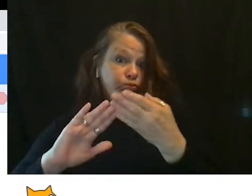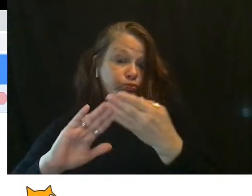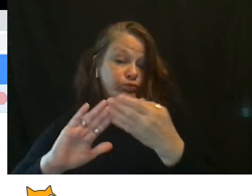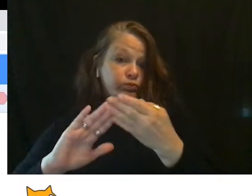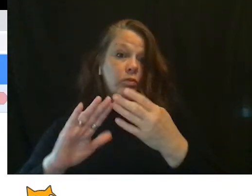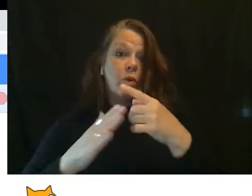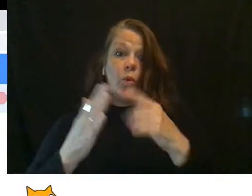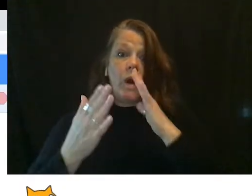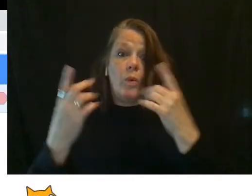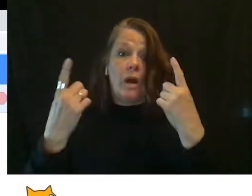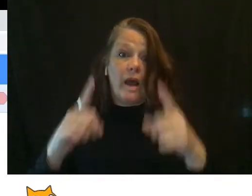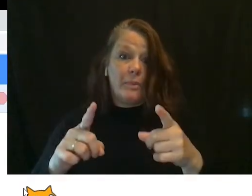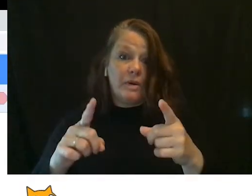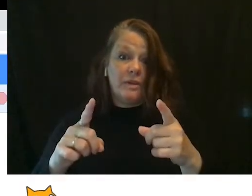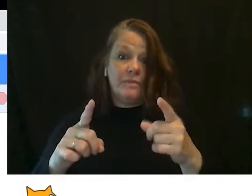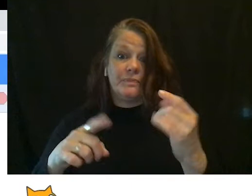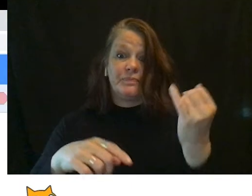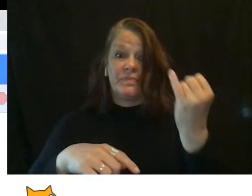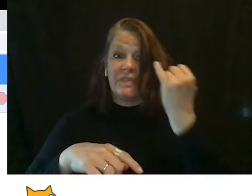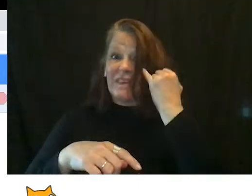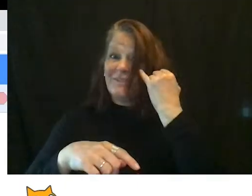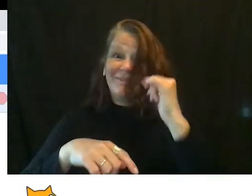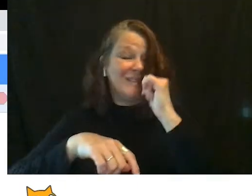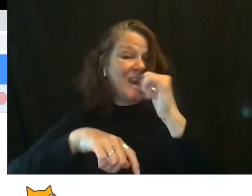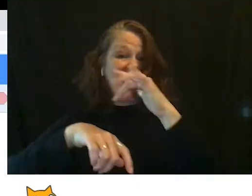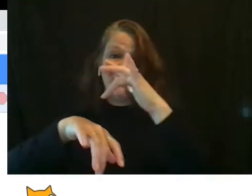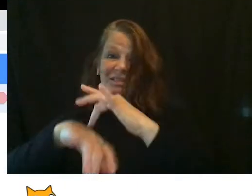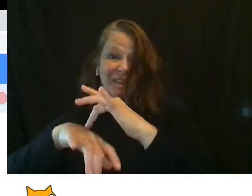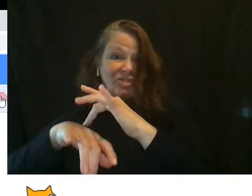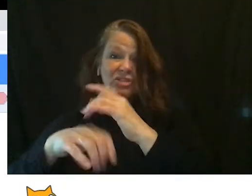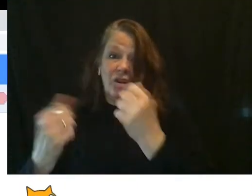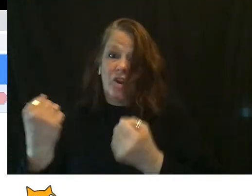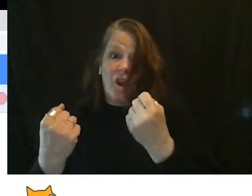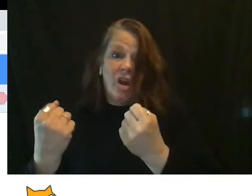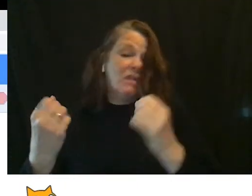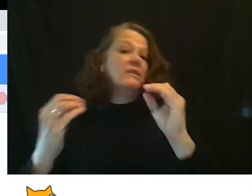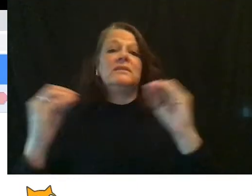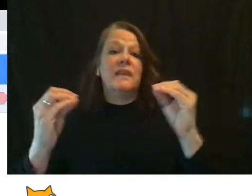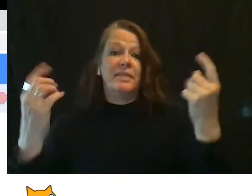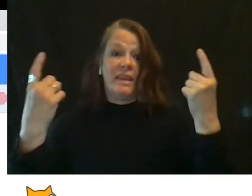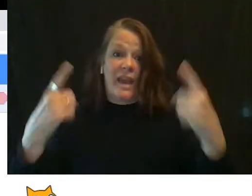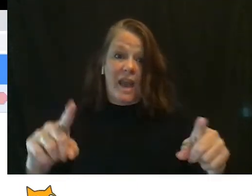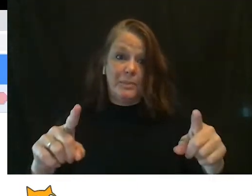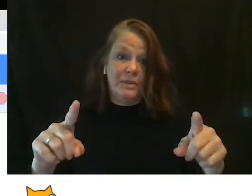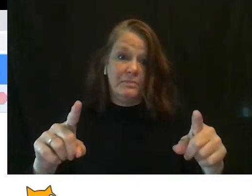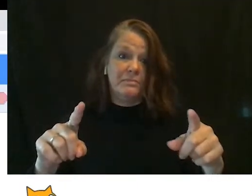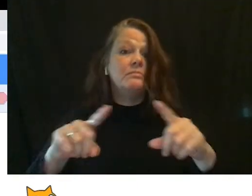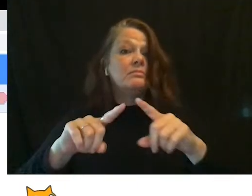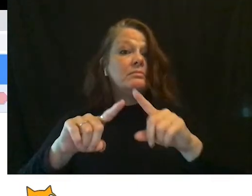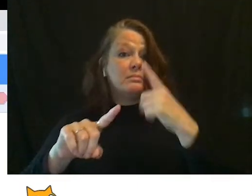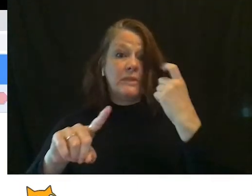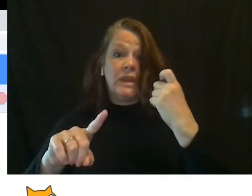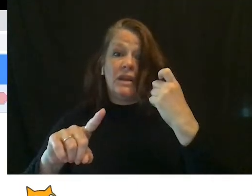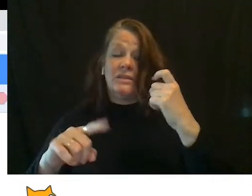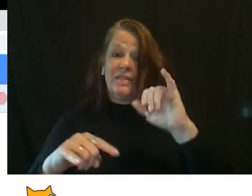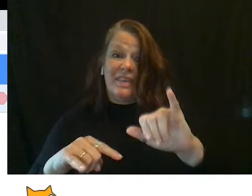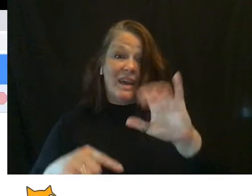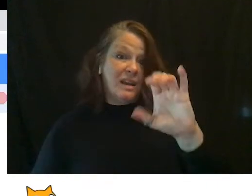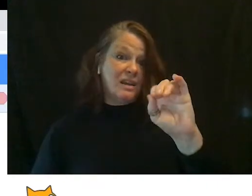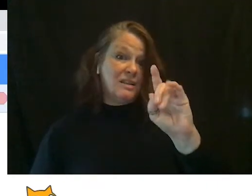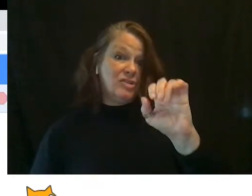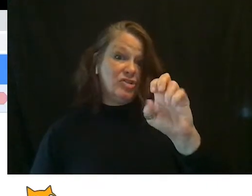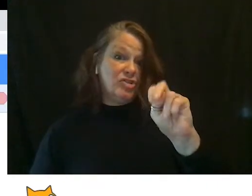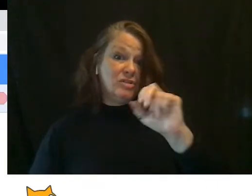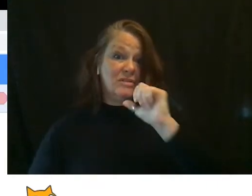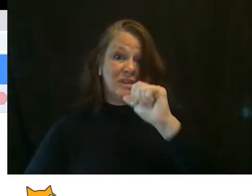what will happen? If he isn't touching the car like he is right now, nothing will happen, because since this condition is not met, it